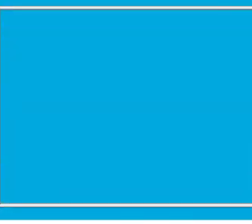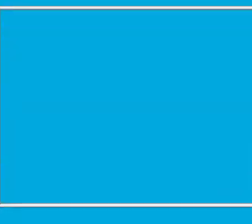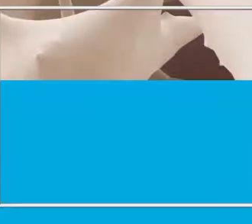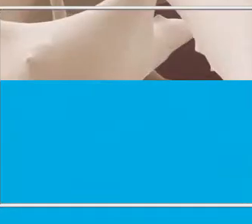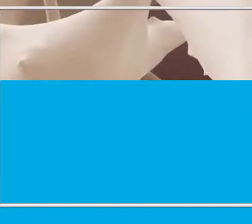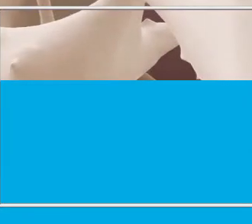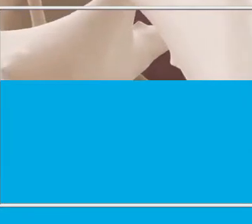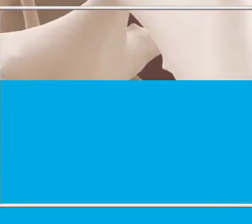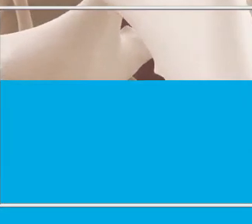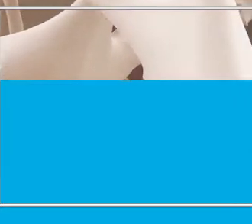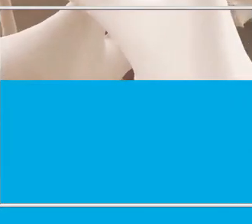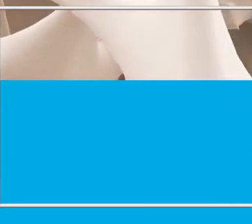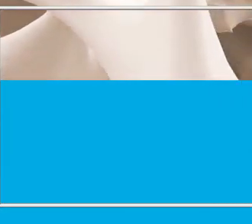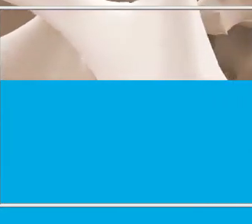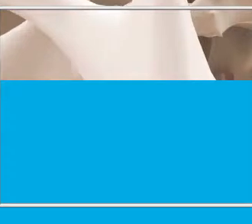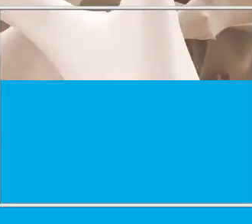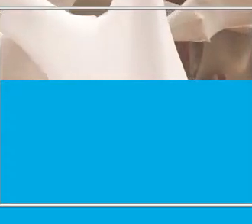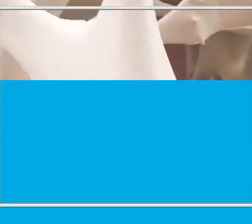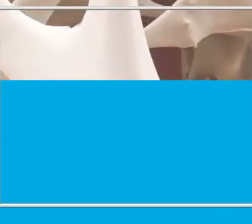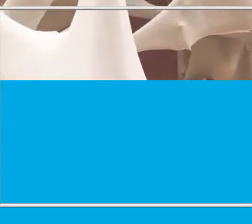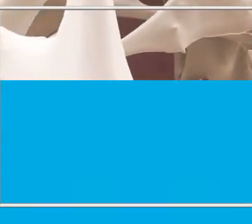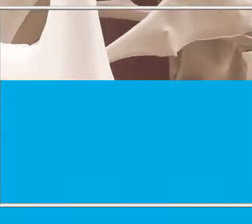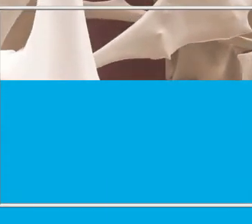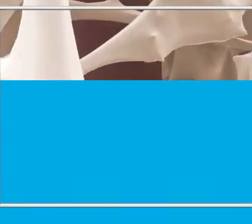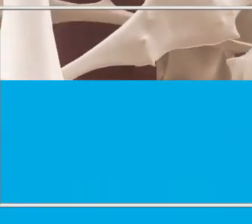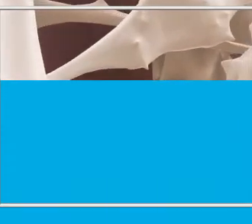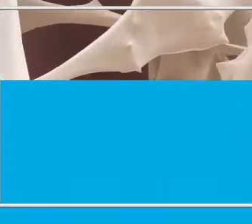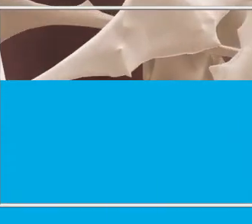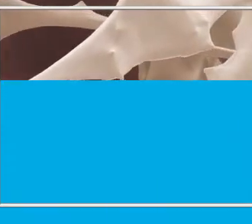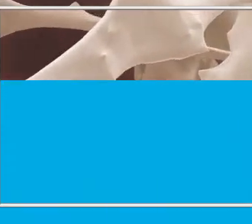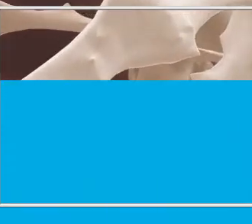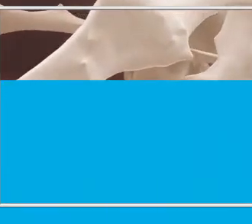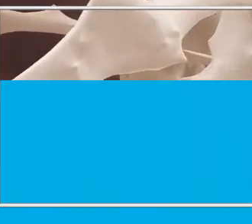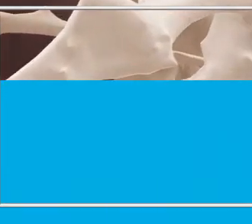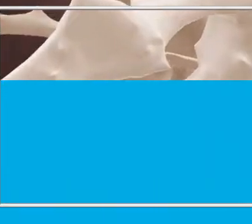Update. 2 lives, 2 battles connected by bone